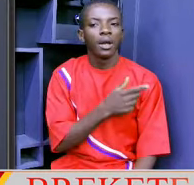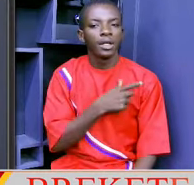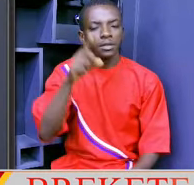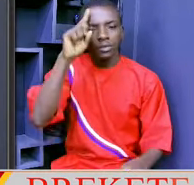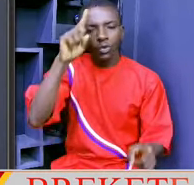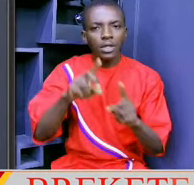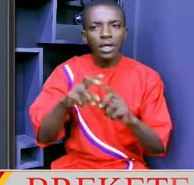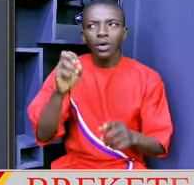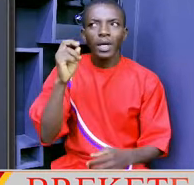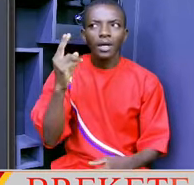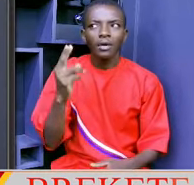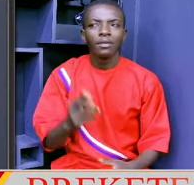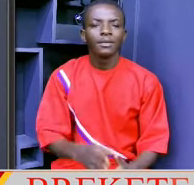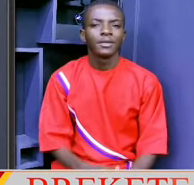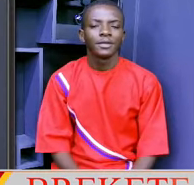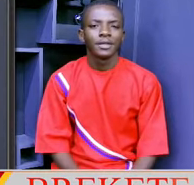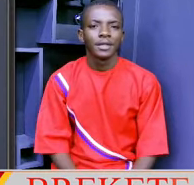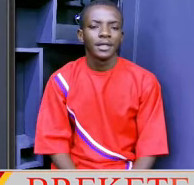Lazy brother, wake up.